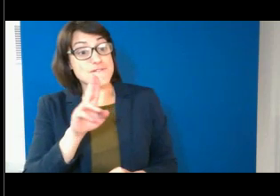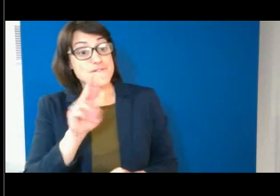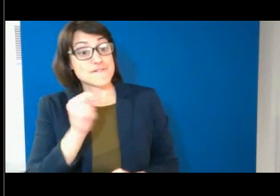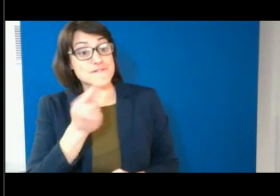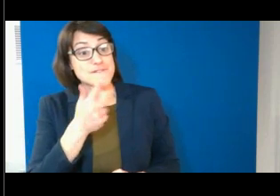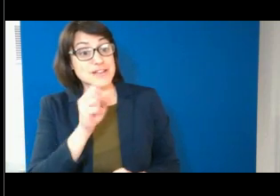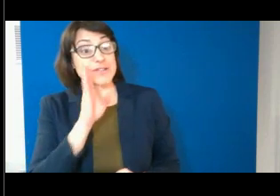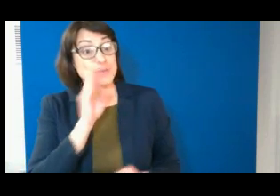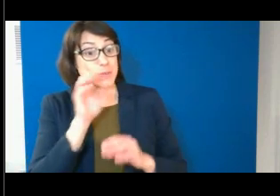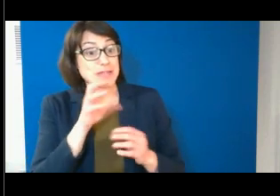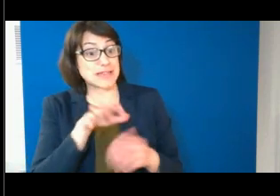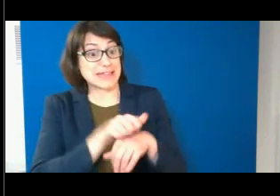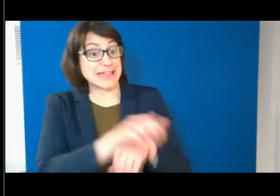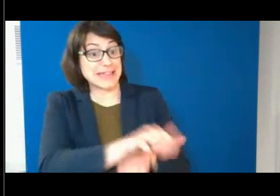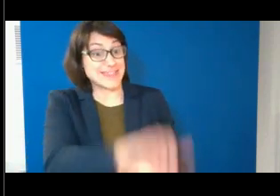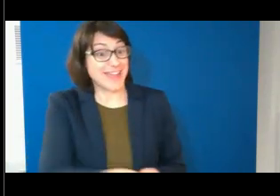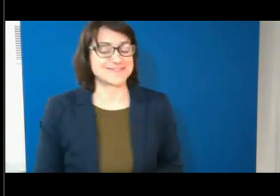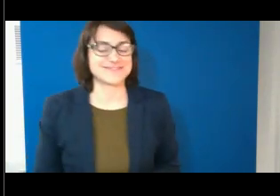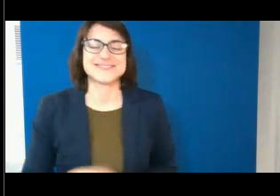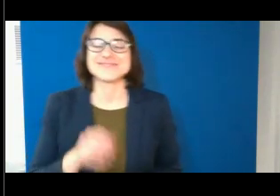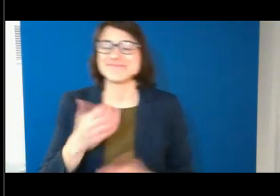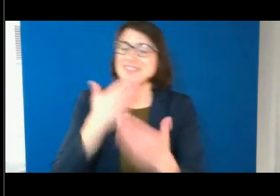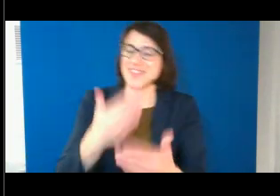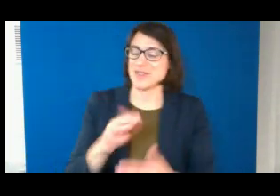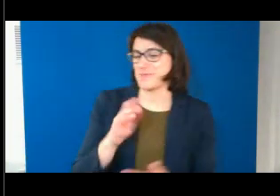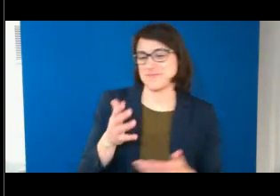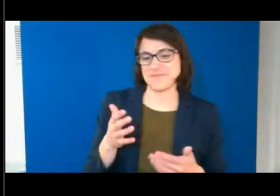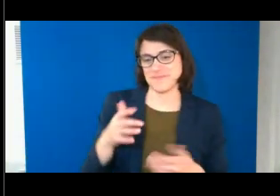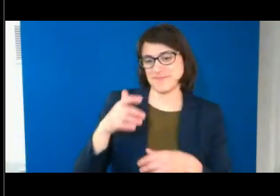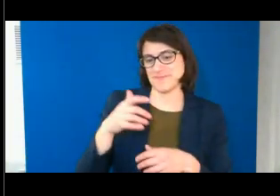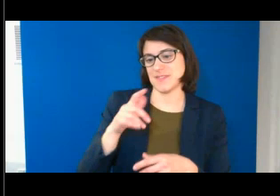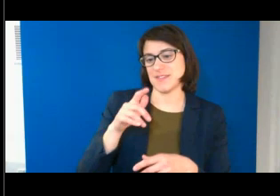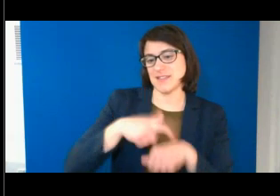Awesome. Thank you. That's all the time we have for questions.